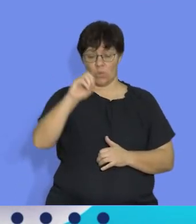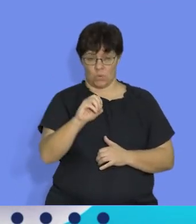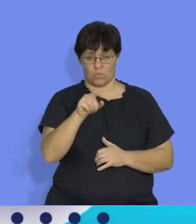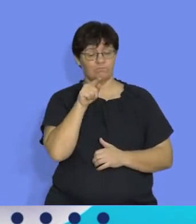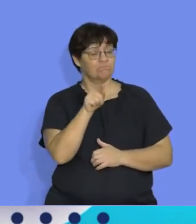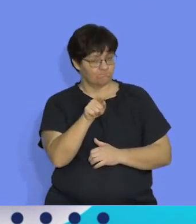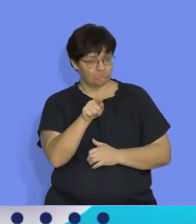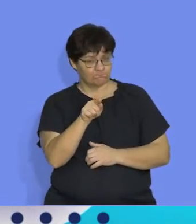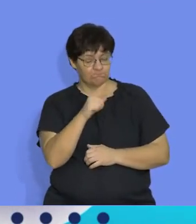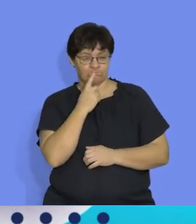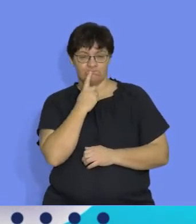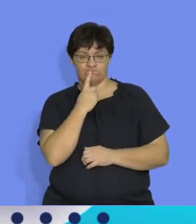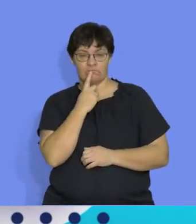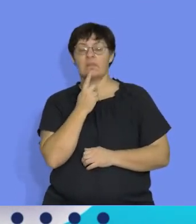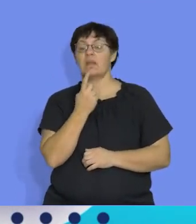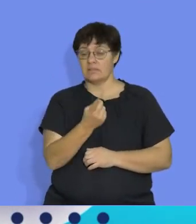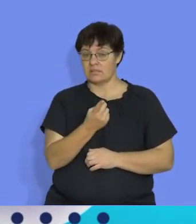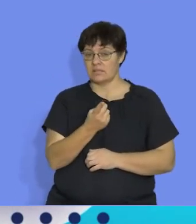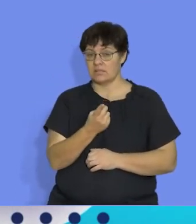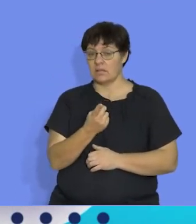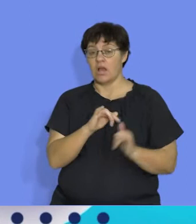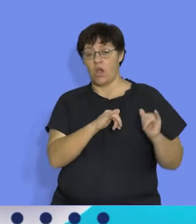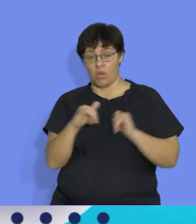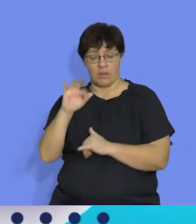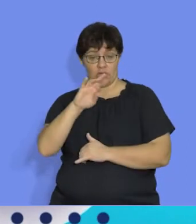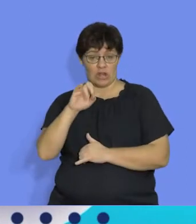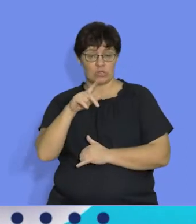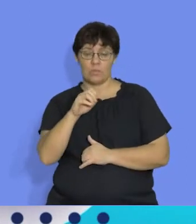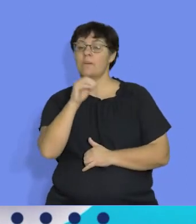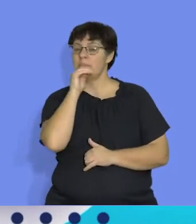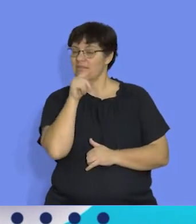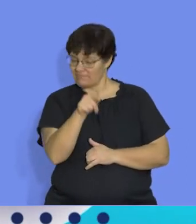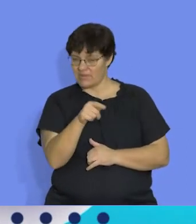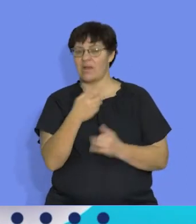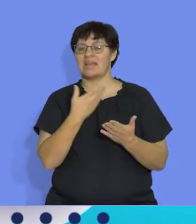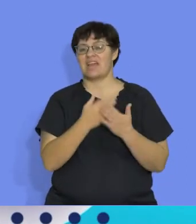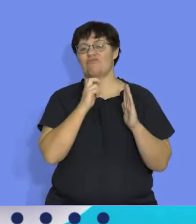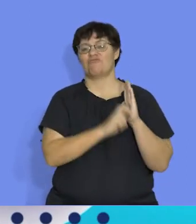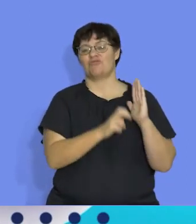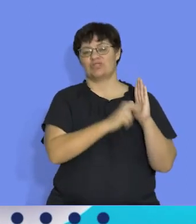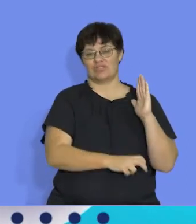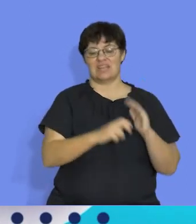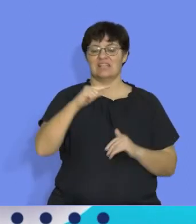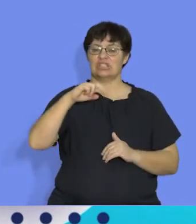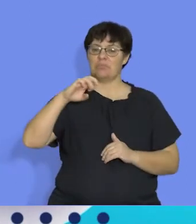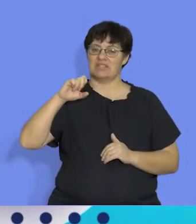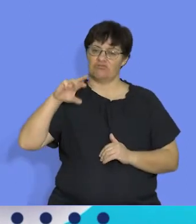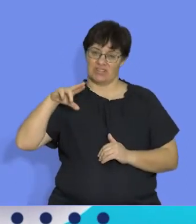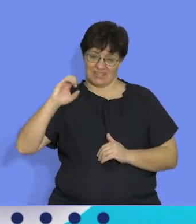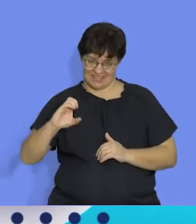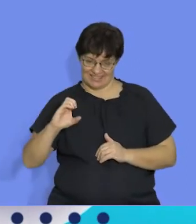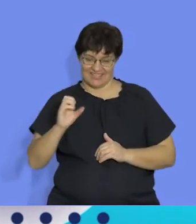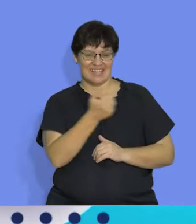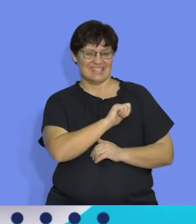the terms of the sequence. If there is a common ratio, then we can use the rules of a geometric sequence to